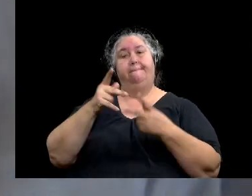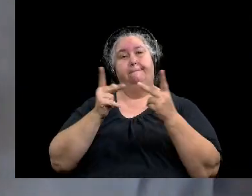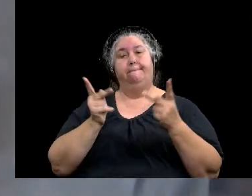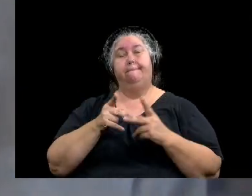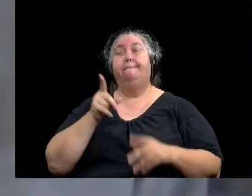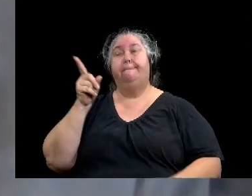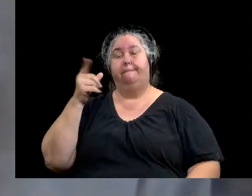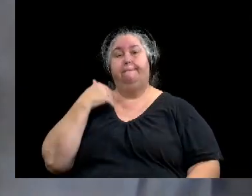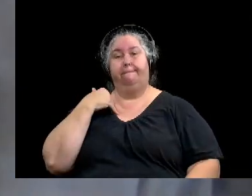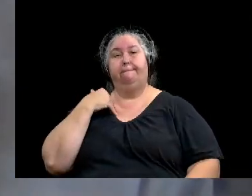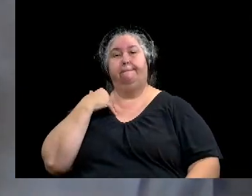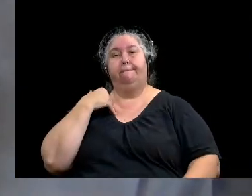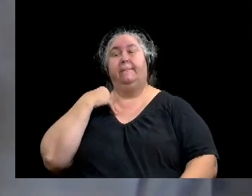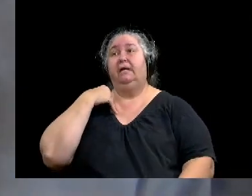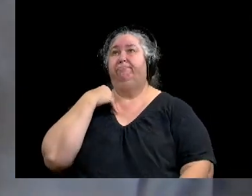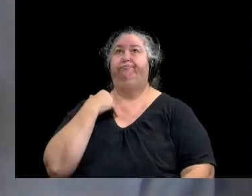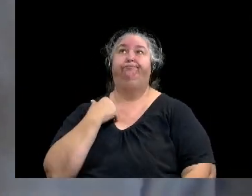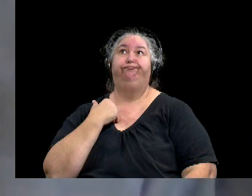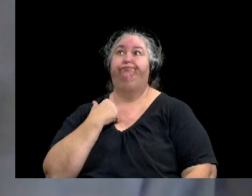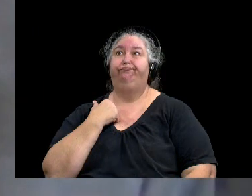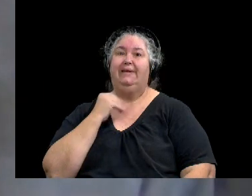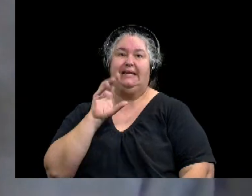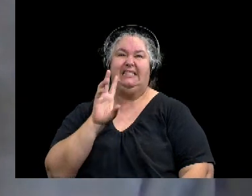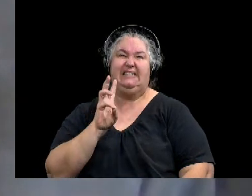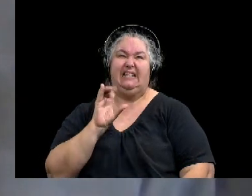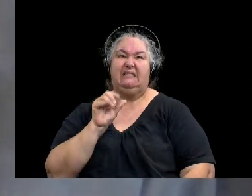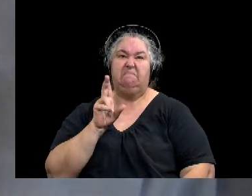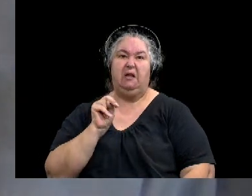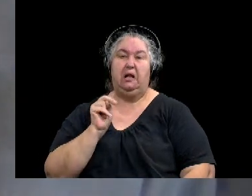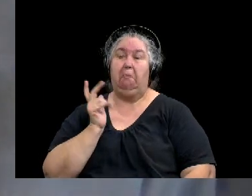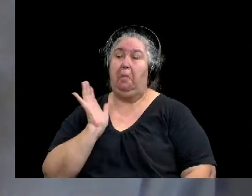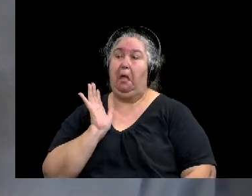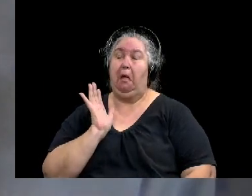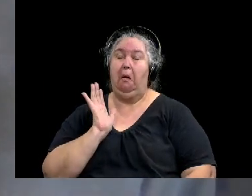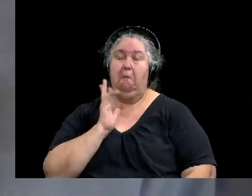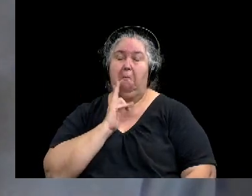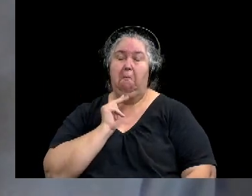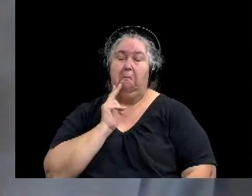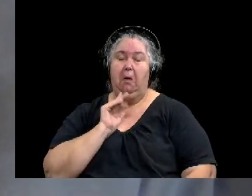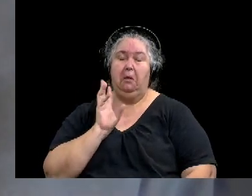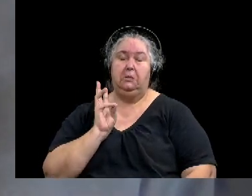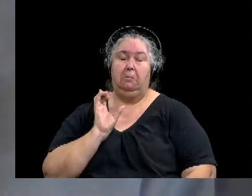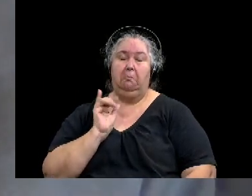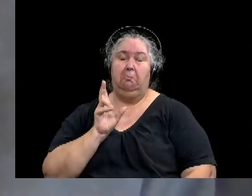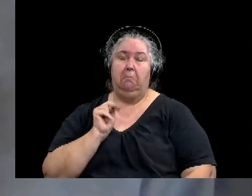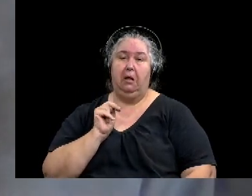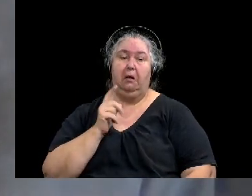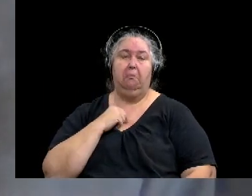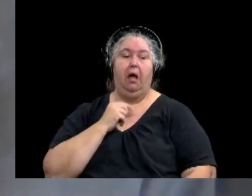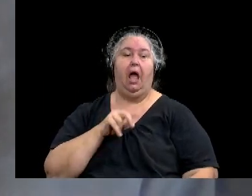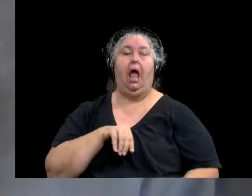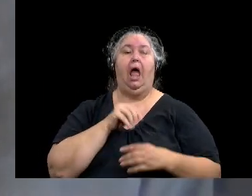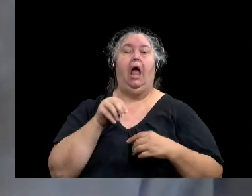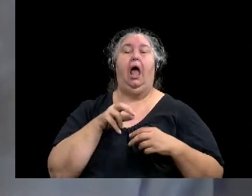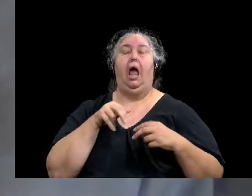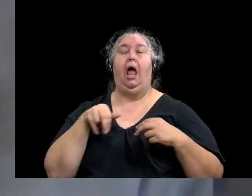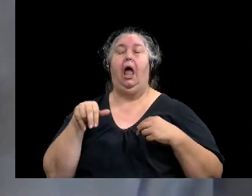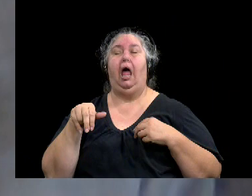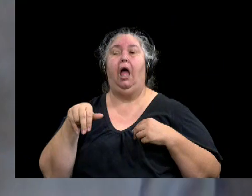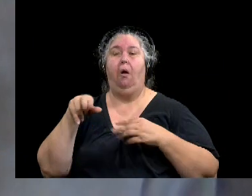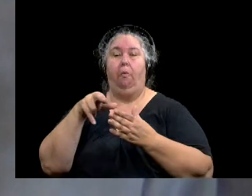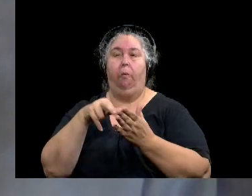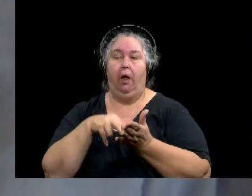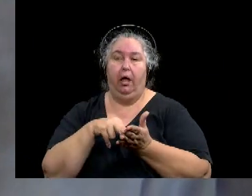facility. It took me exactly 6 minutes to get out of my vehicle, walk over,